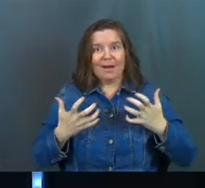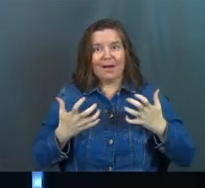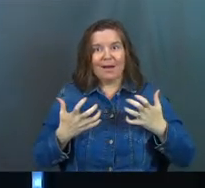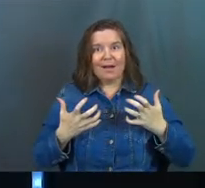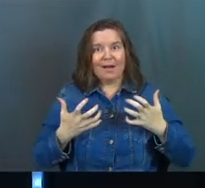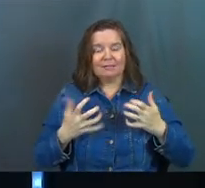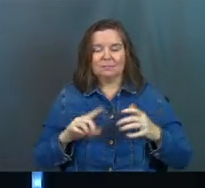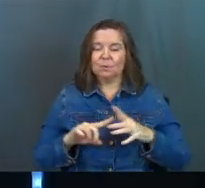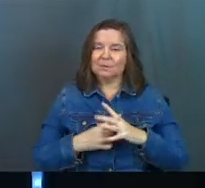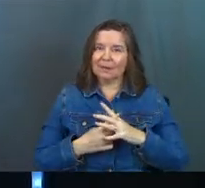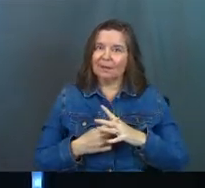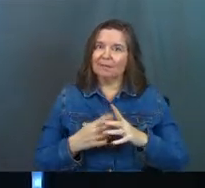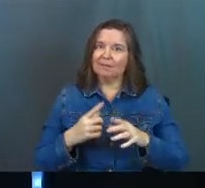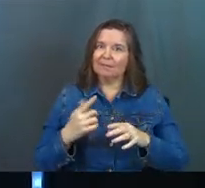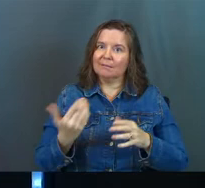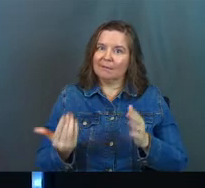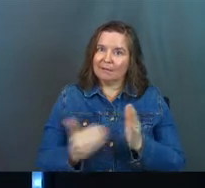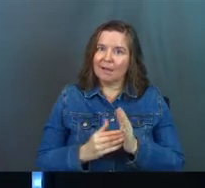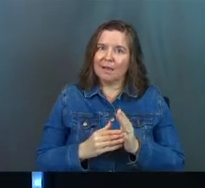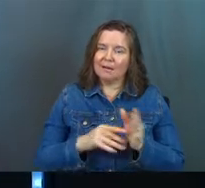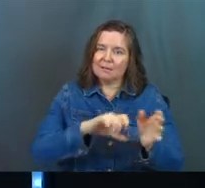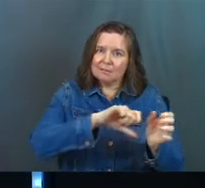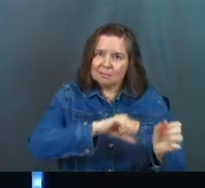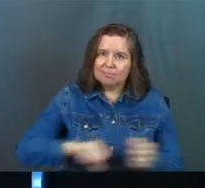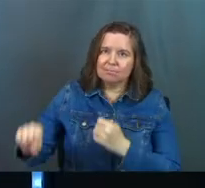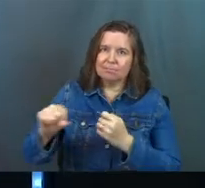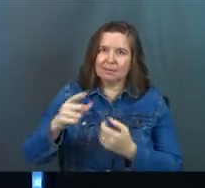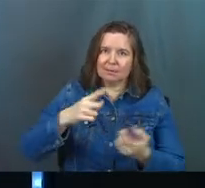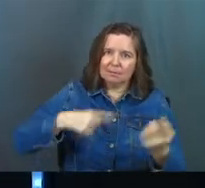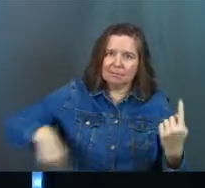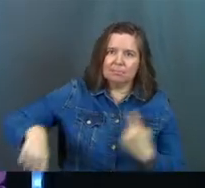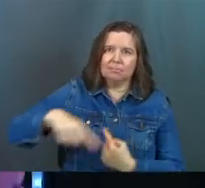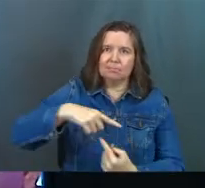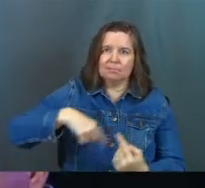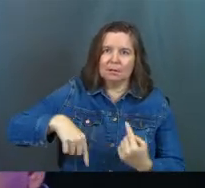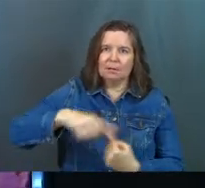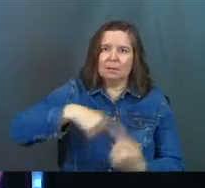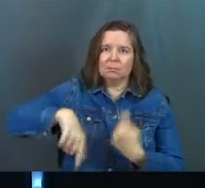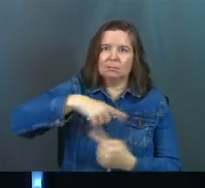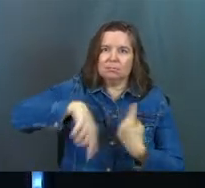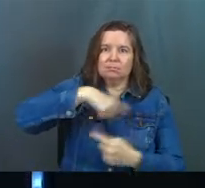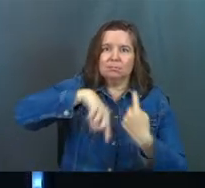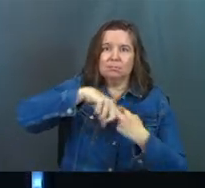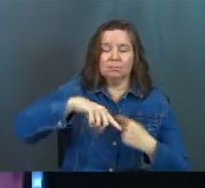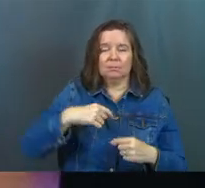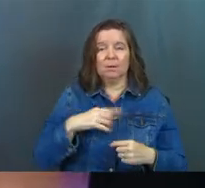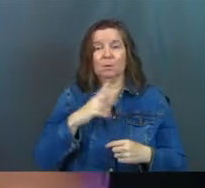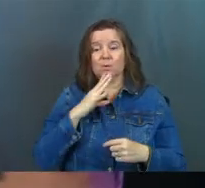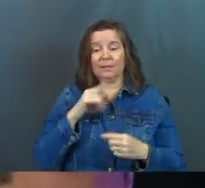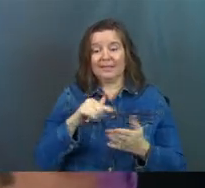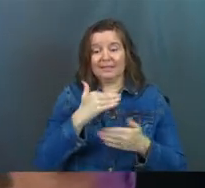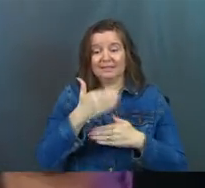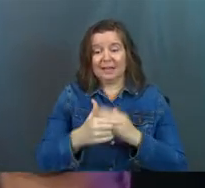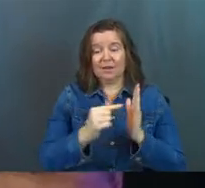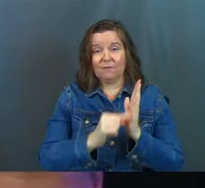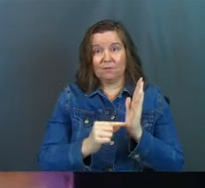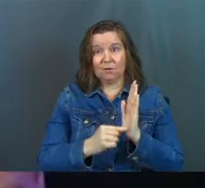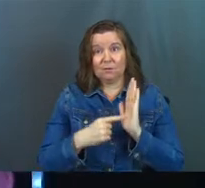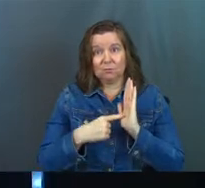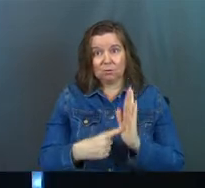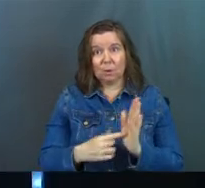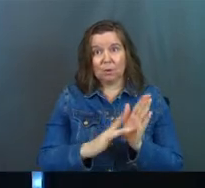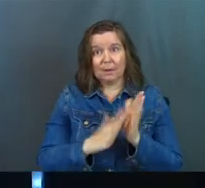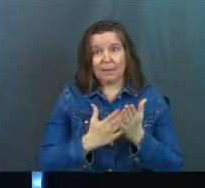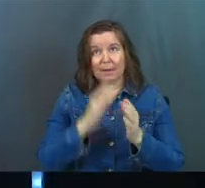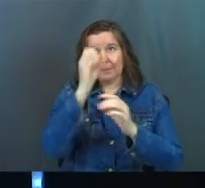It's time to start it back up again. We're going to talk about how to do that. Because this verse, this next verse I'm going to give you, shows